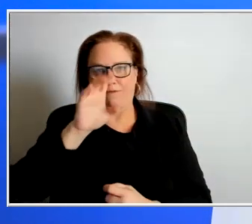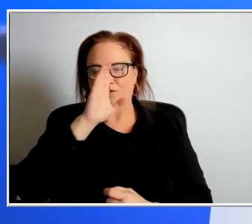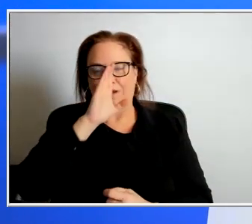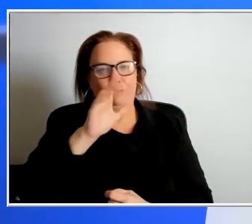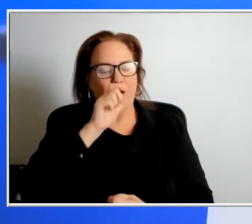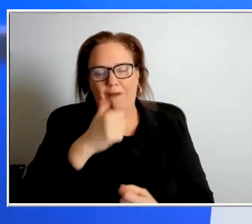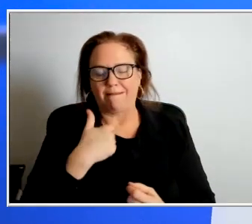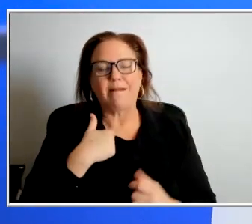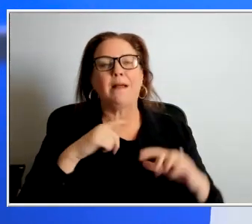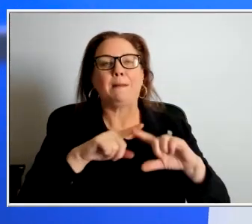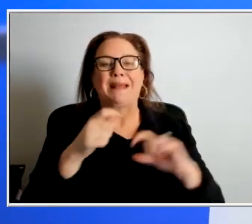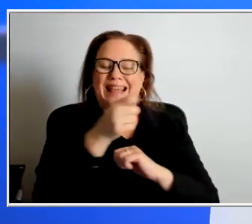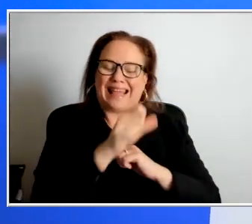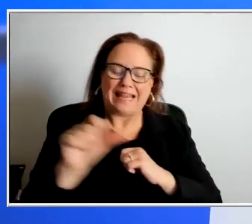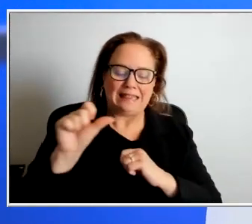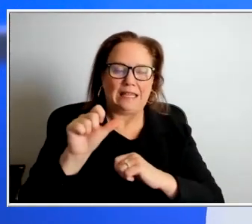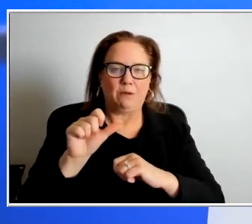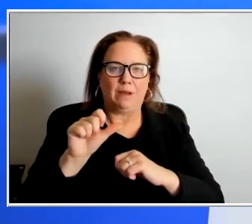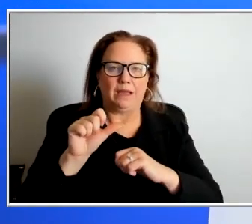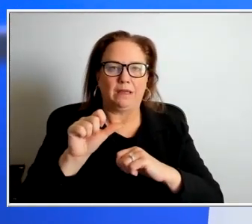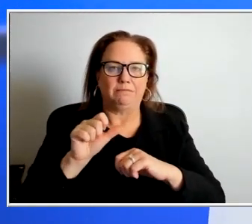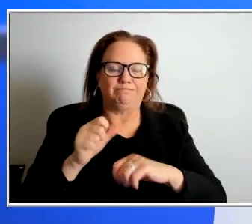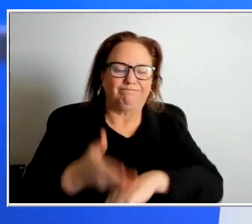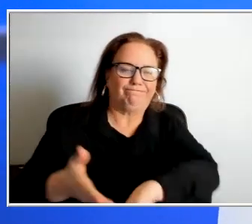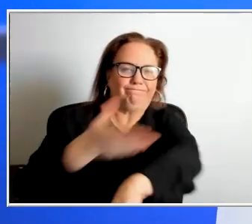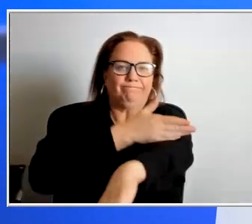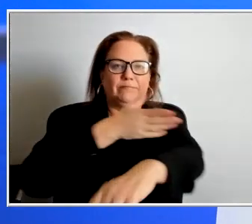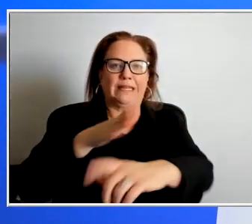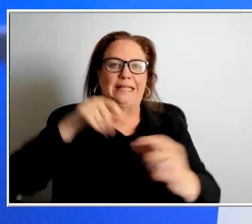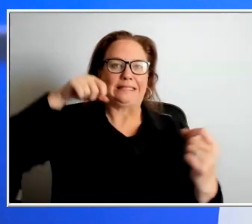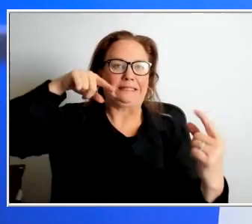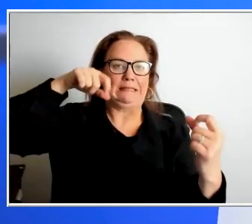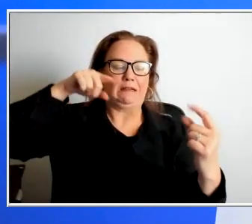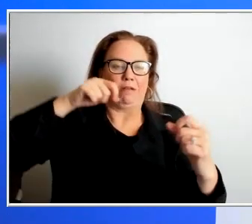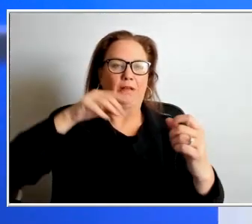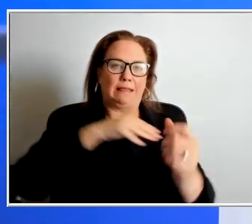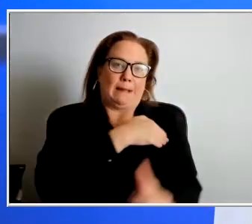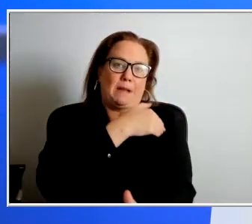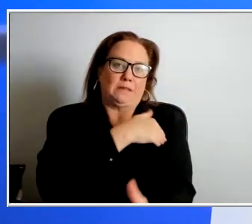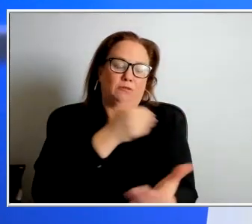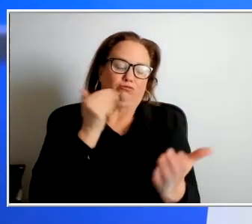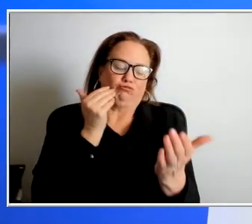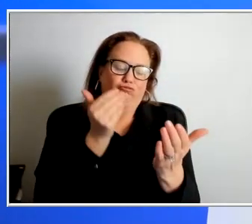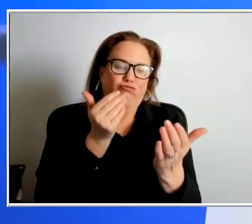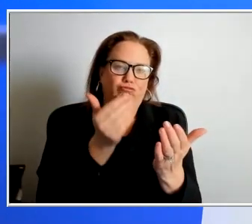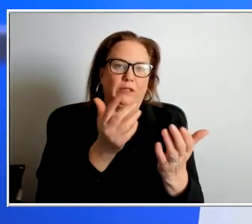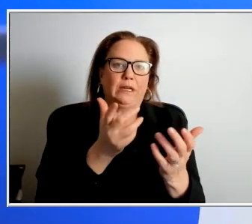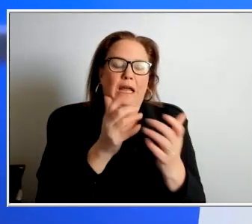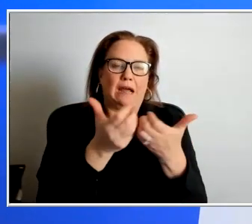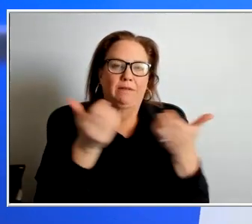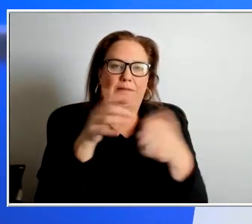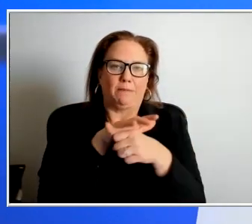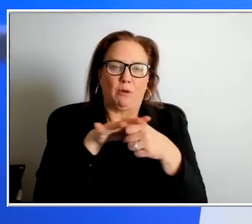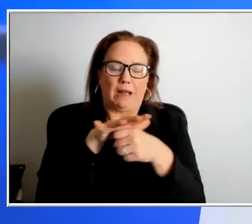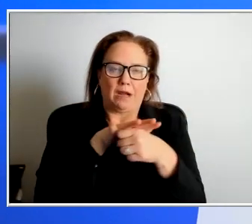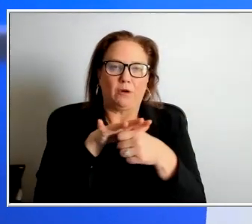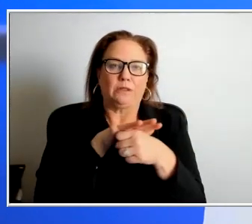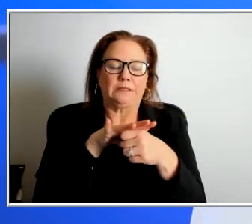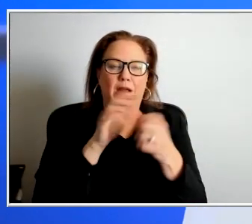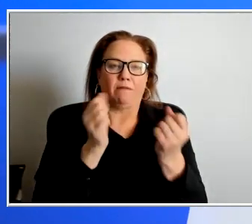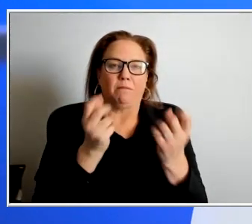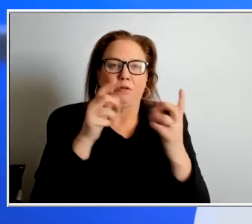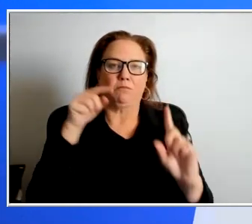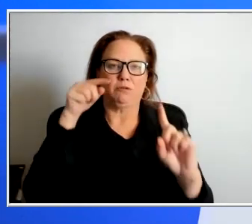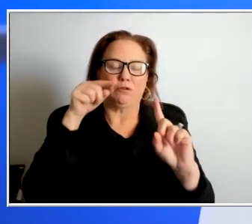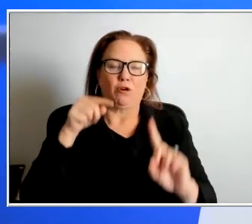anything we can do to amplify that signal, bring those muscles closer to the surface, have them in separate areas, have multiple targets, that